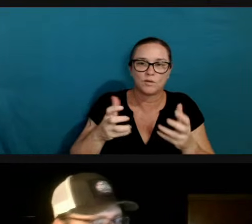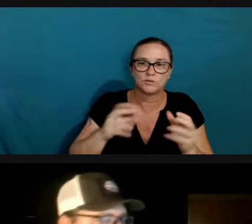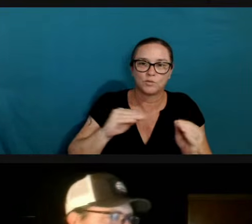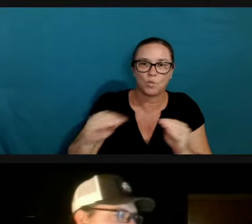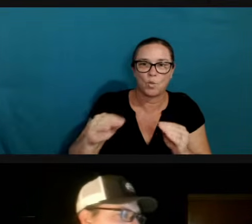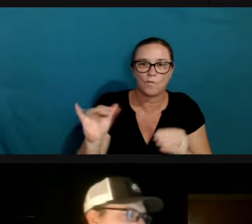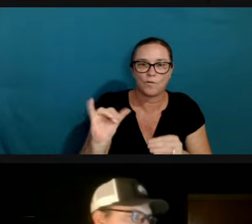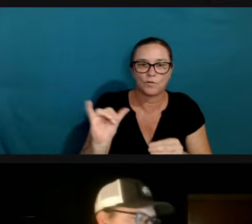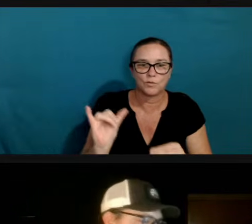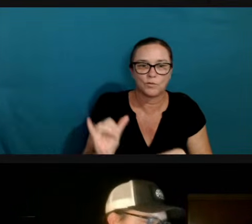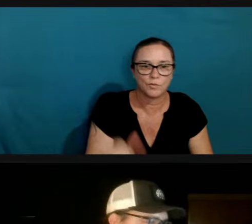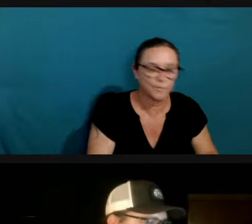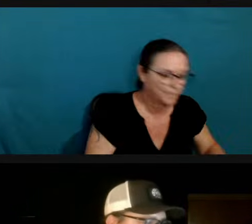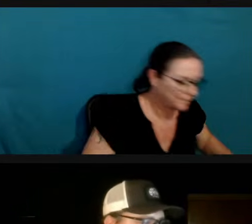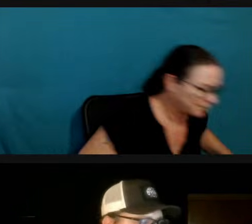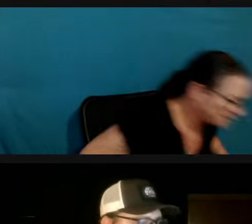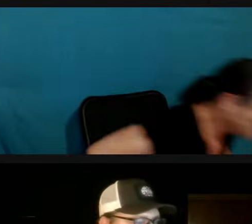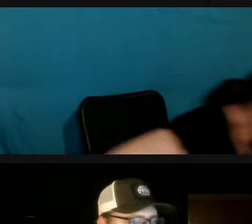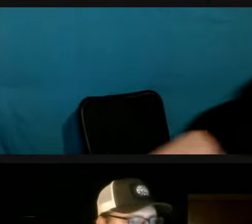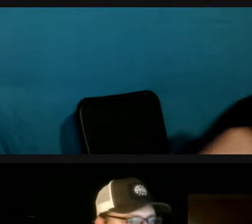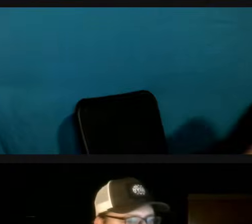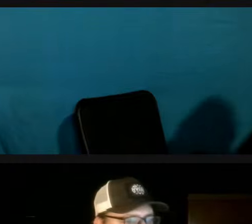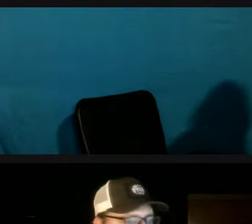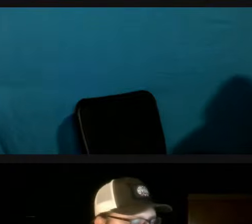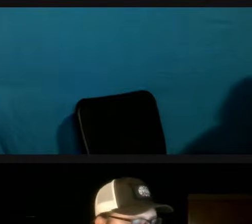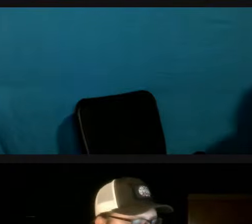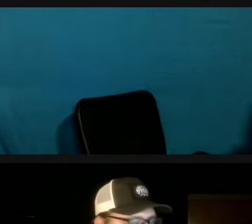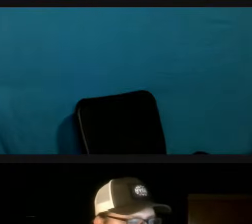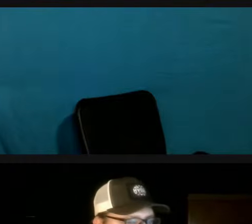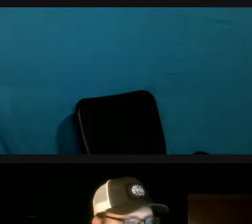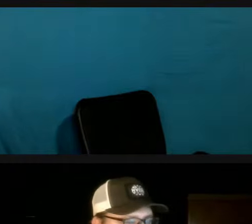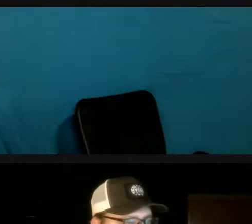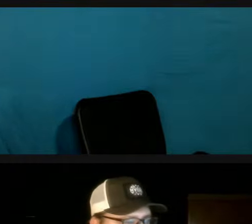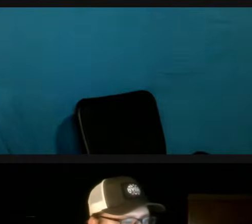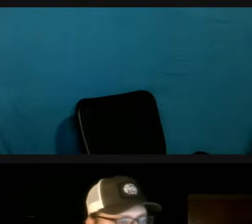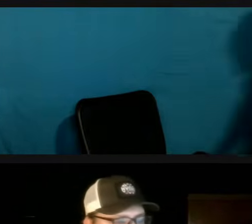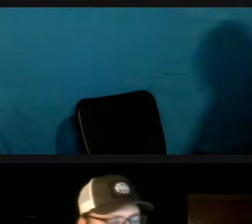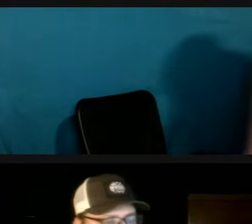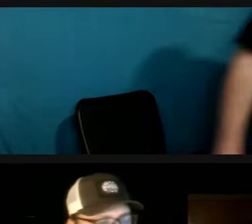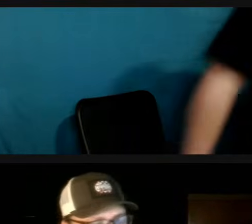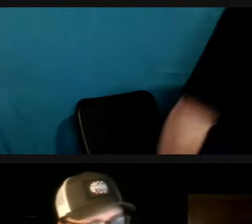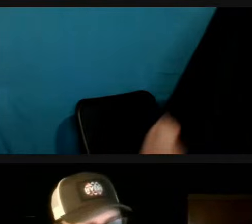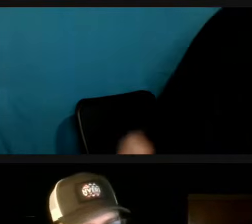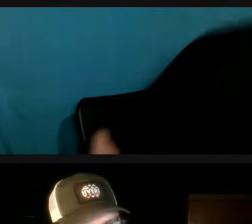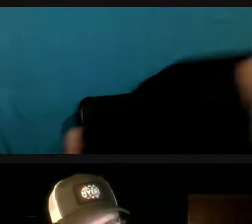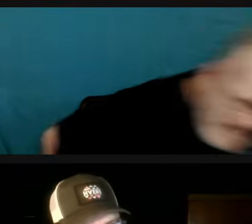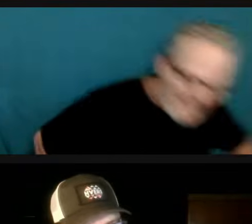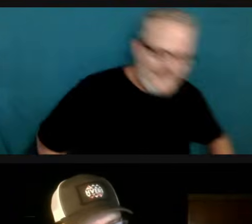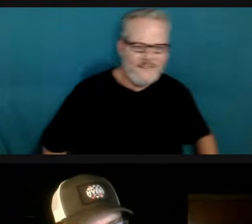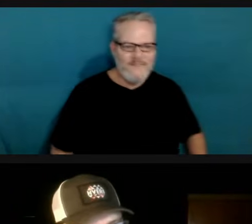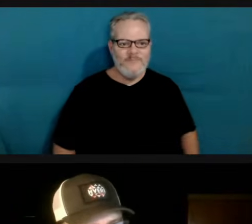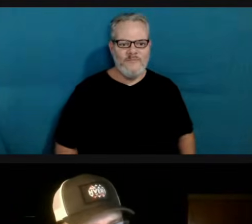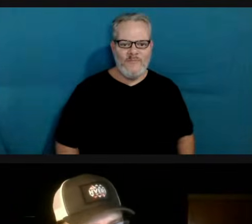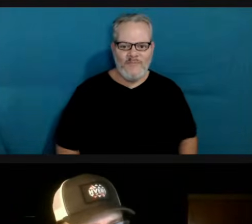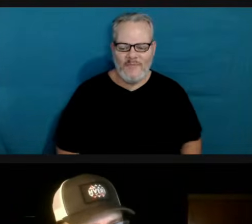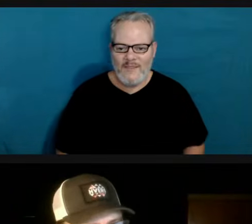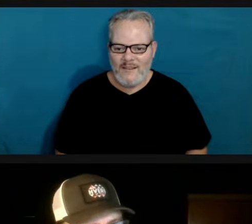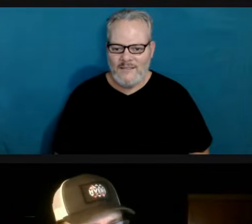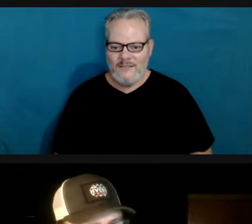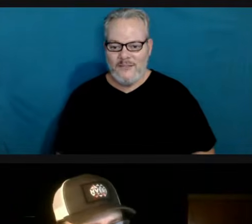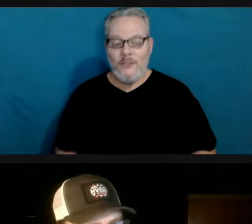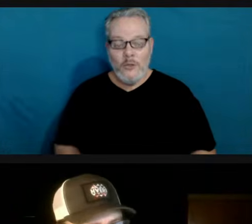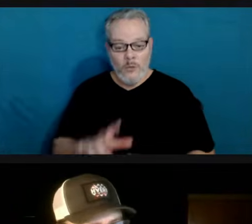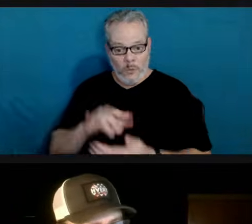continually too. So that's the earthquakes by depth. Here they are